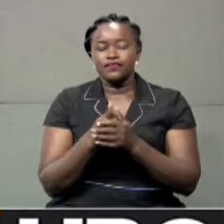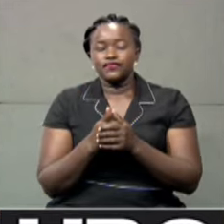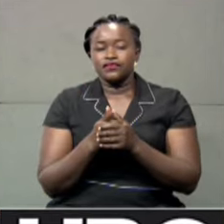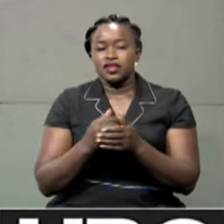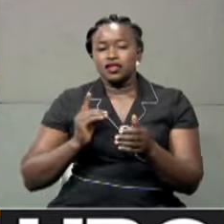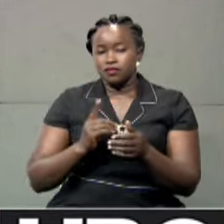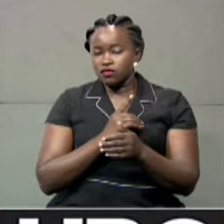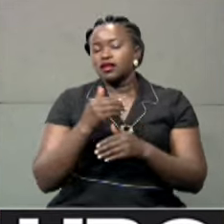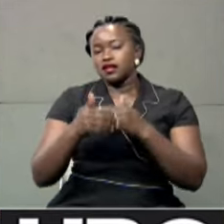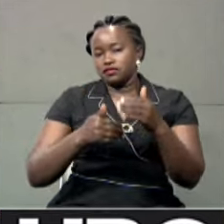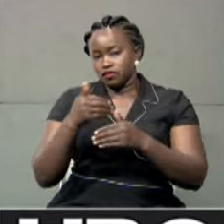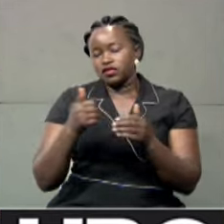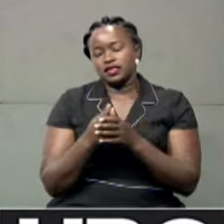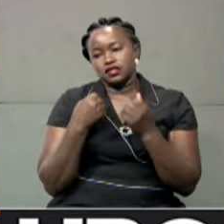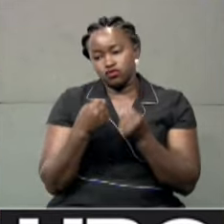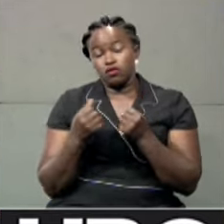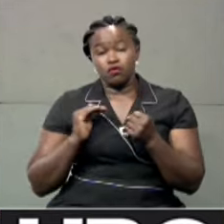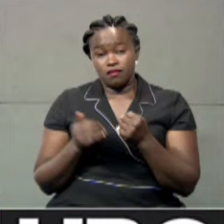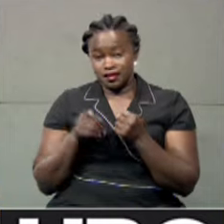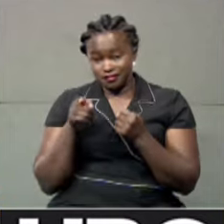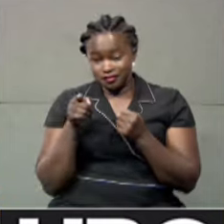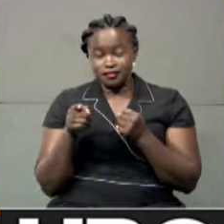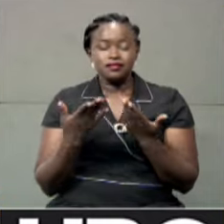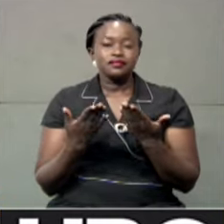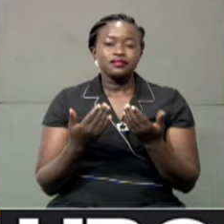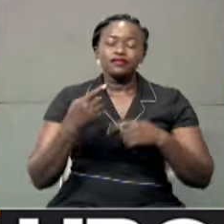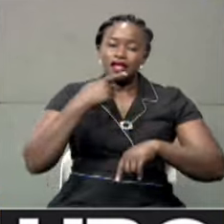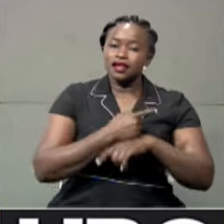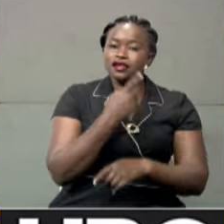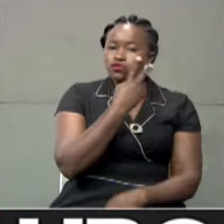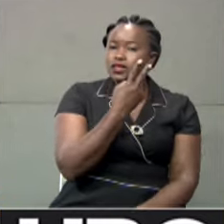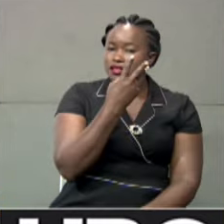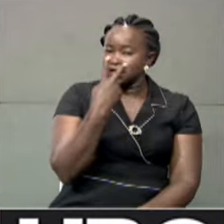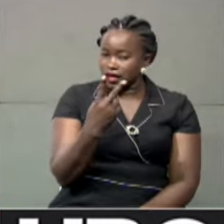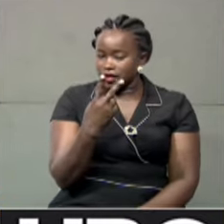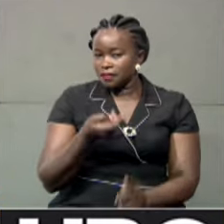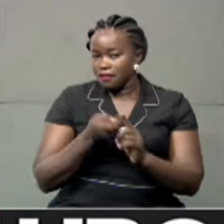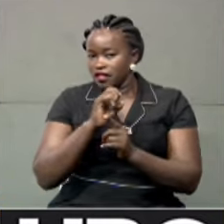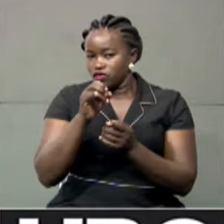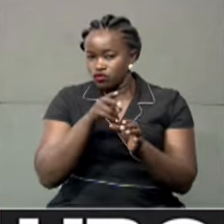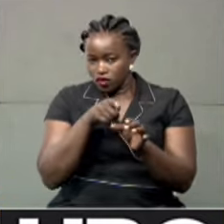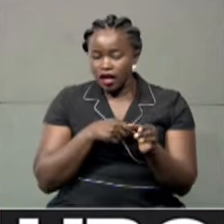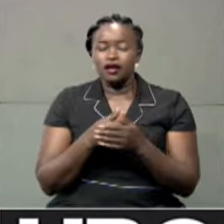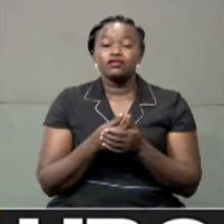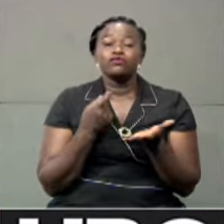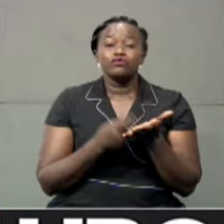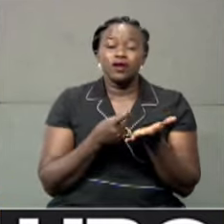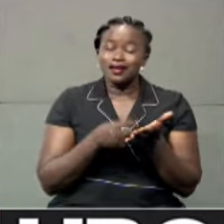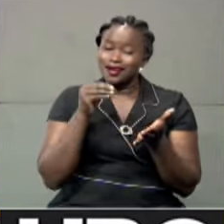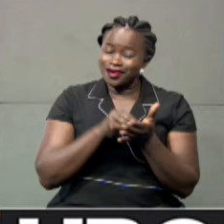democratization process. Your Excellency, on 22nd July, the nation also